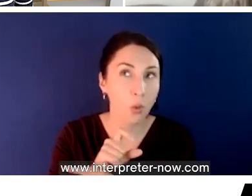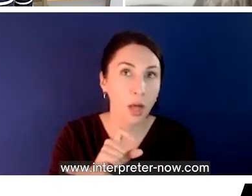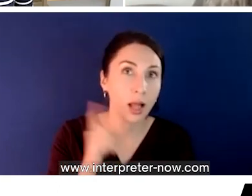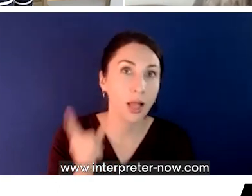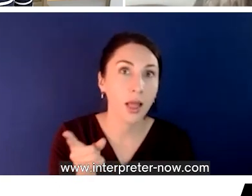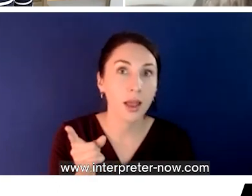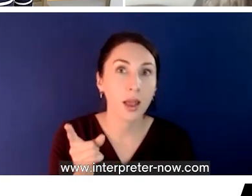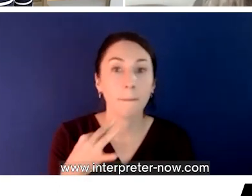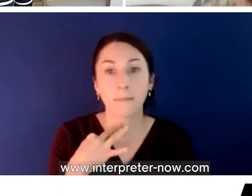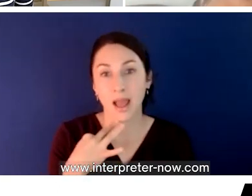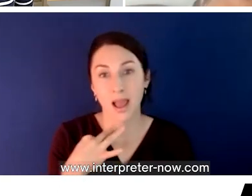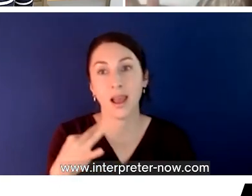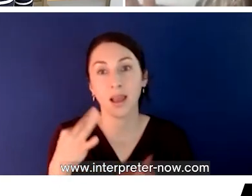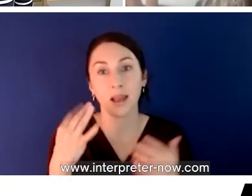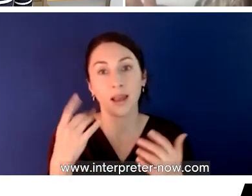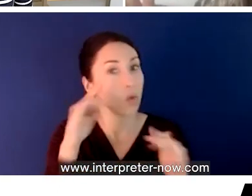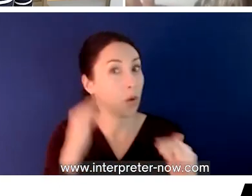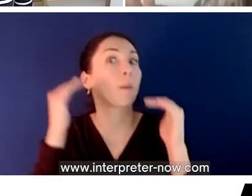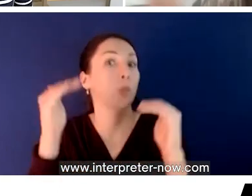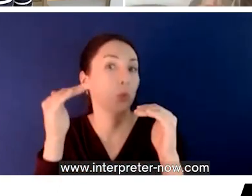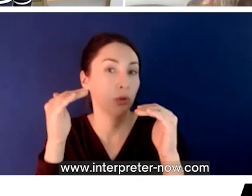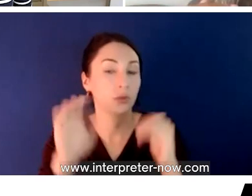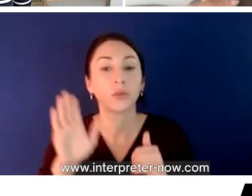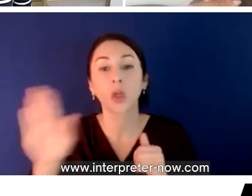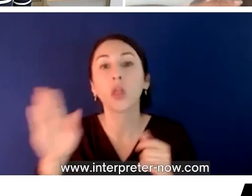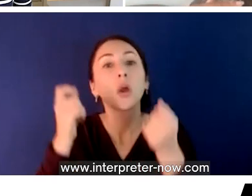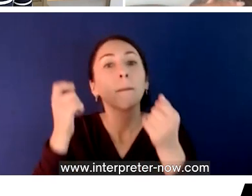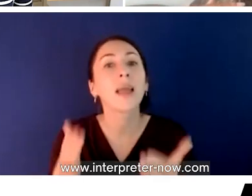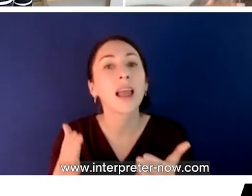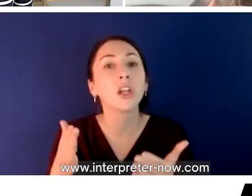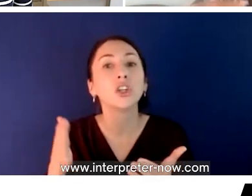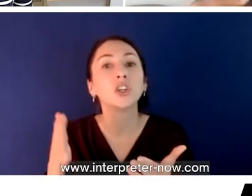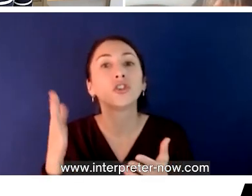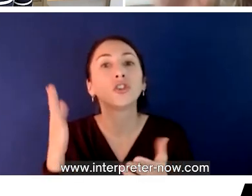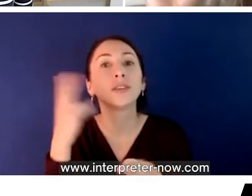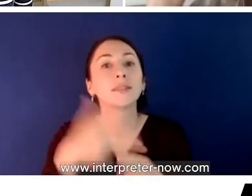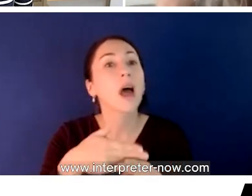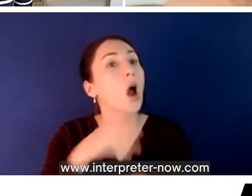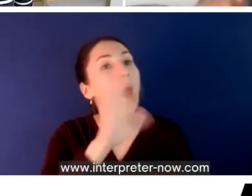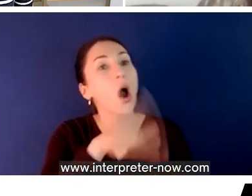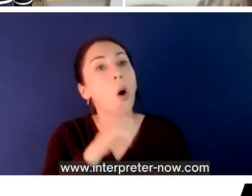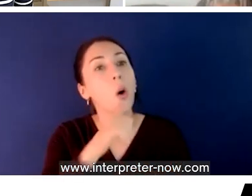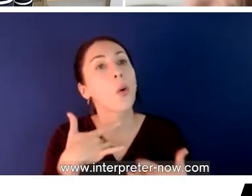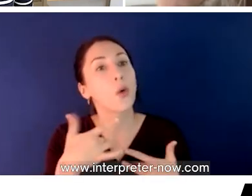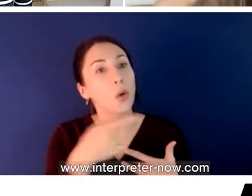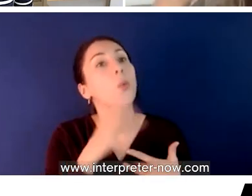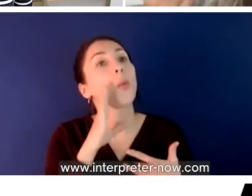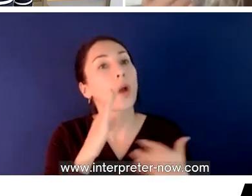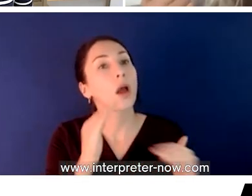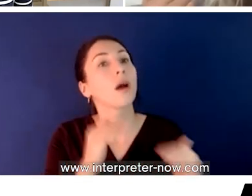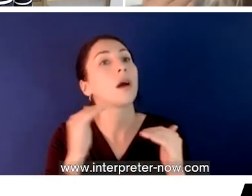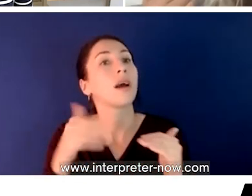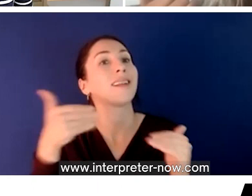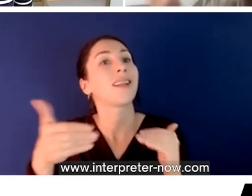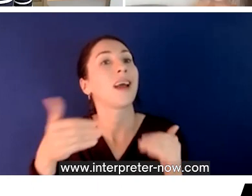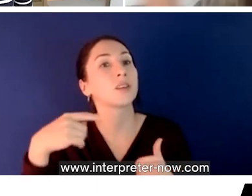up because they were applying for a promotion. And their manager said, oh, don't worry about it. You'll make it to the